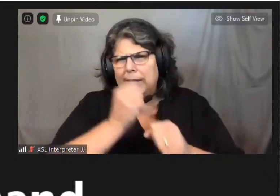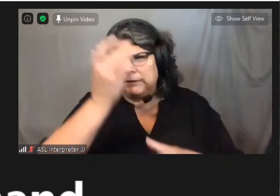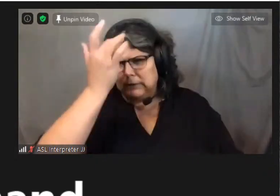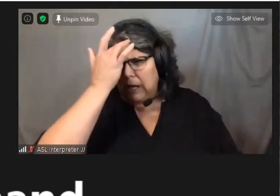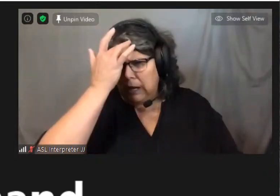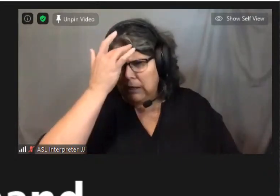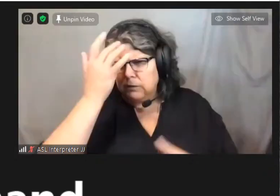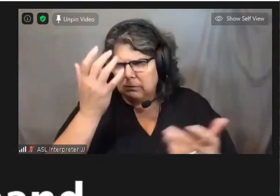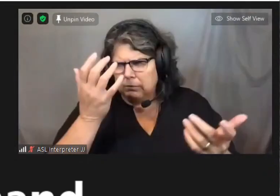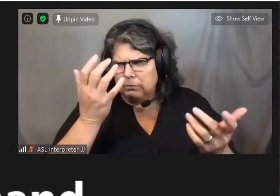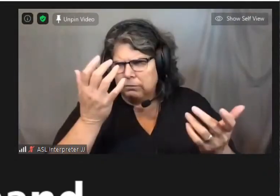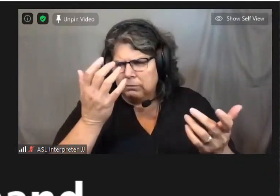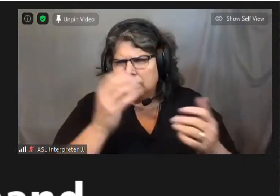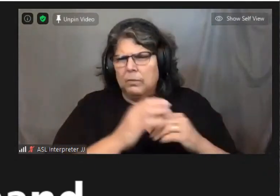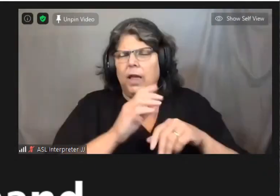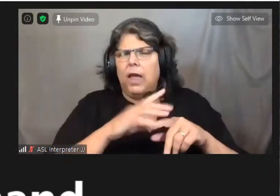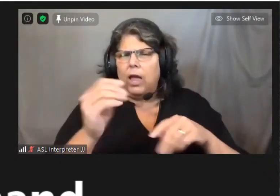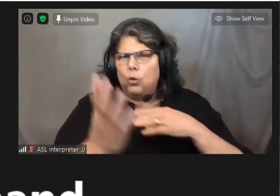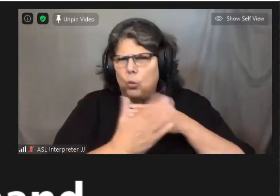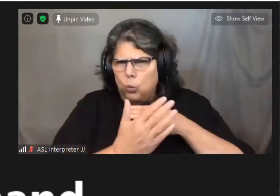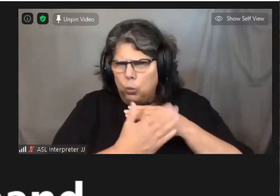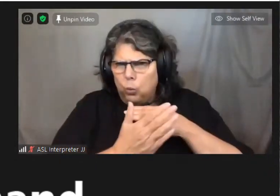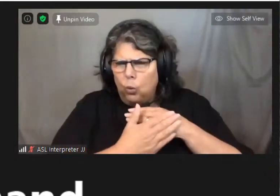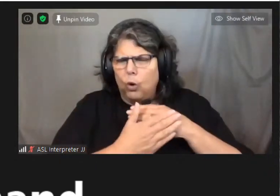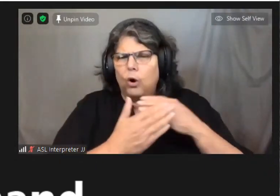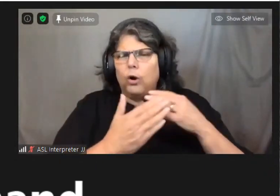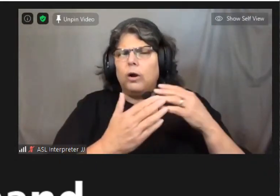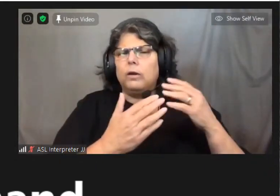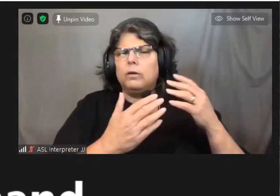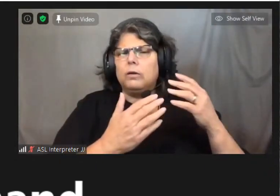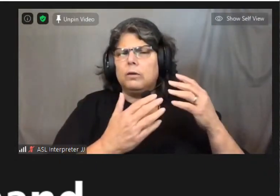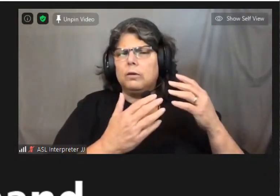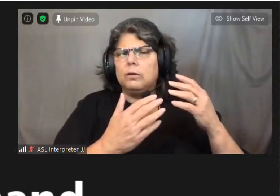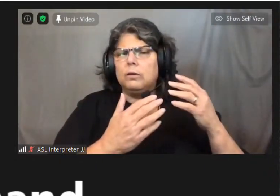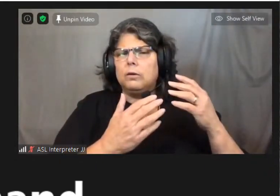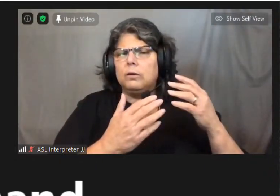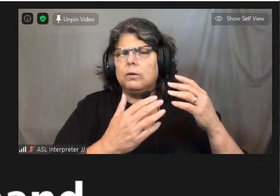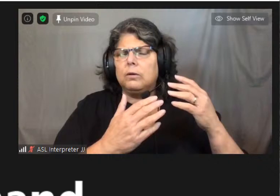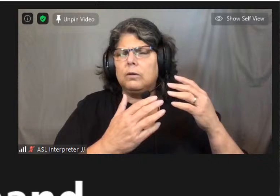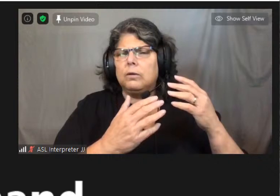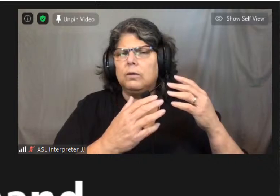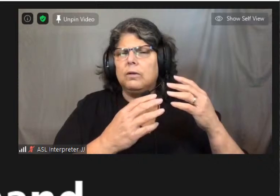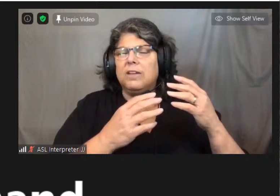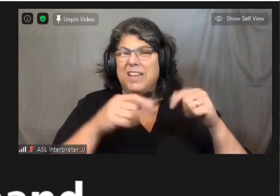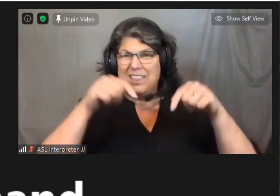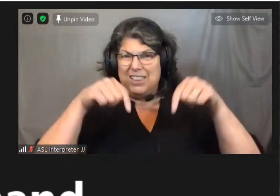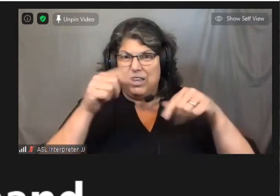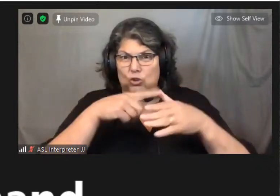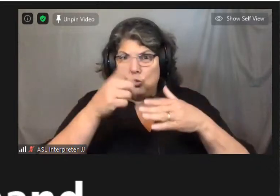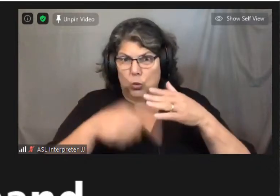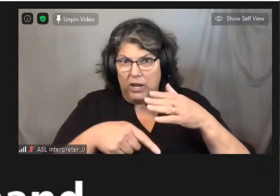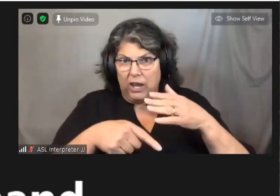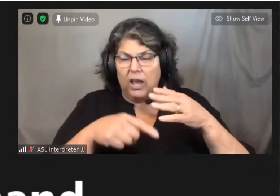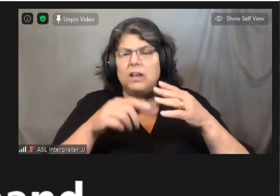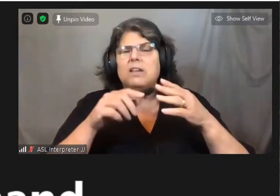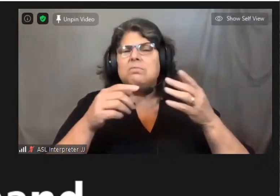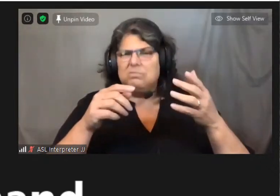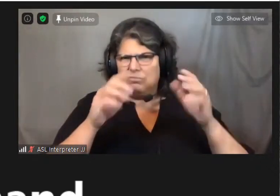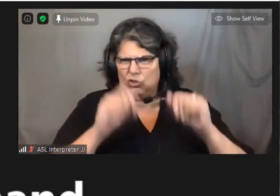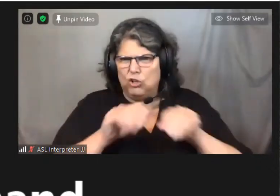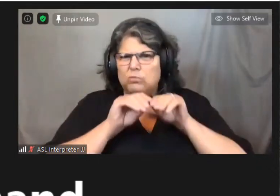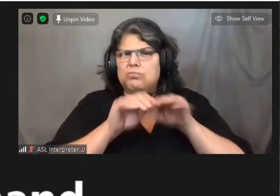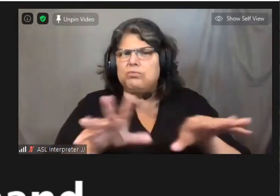comment, and warning us about the possibility of that spread this weekend. You weren't saying that there was a